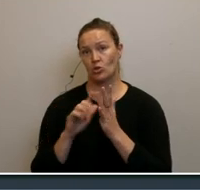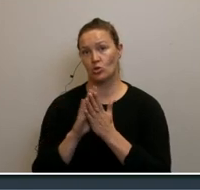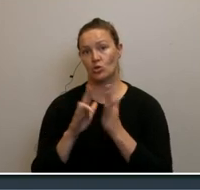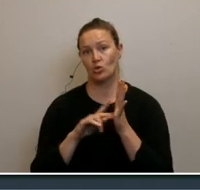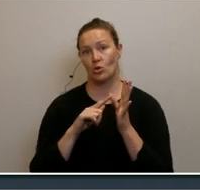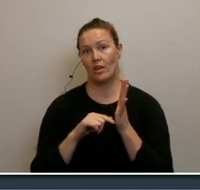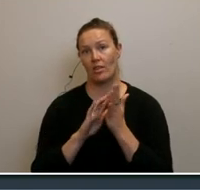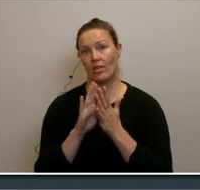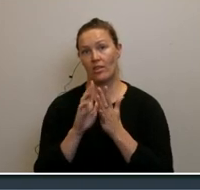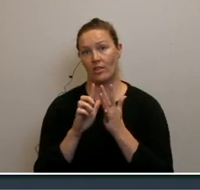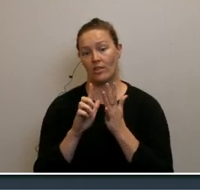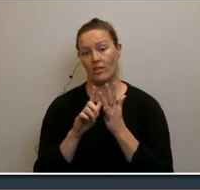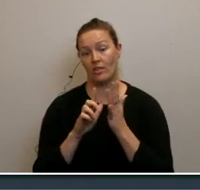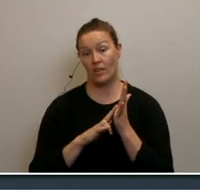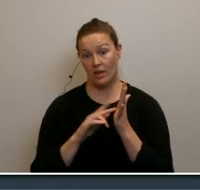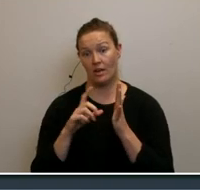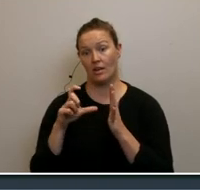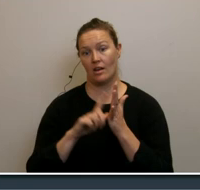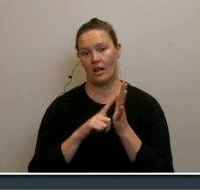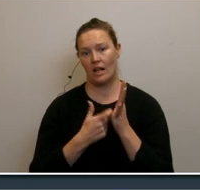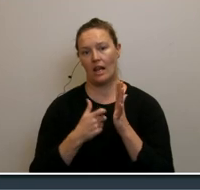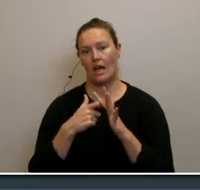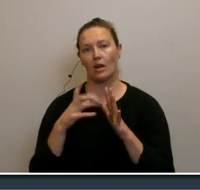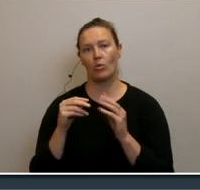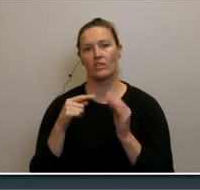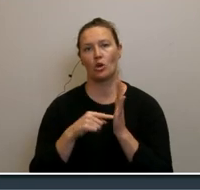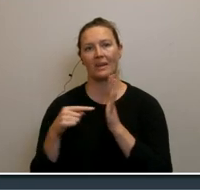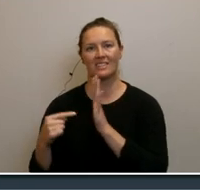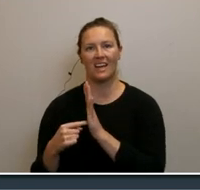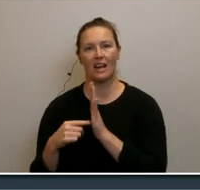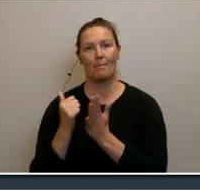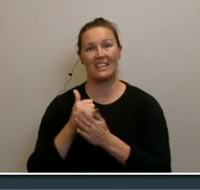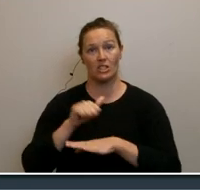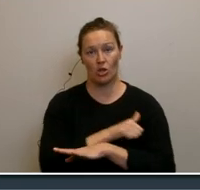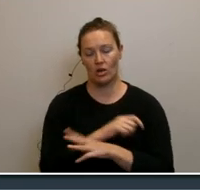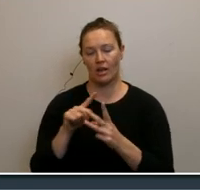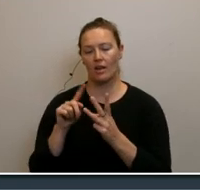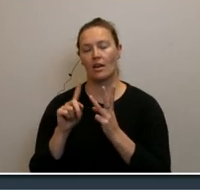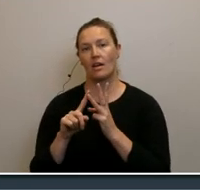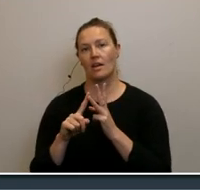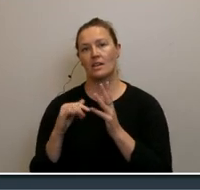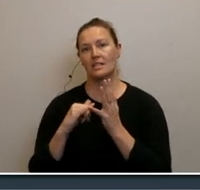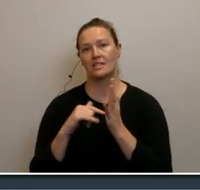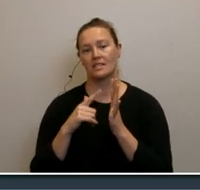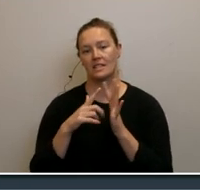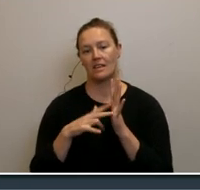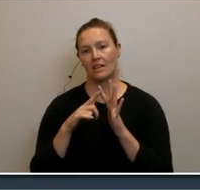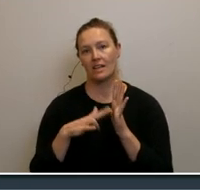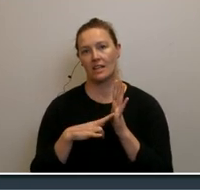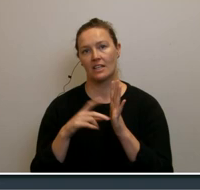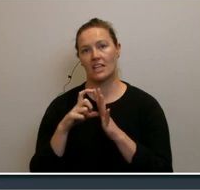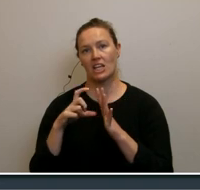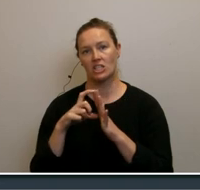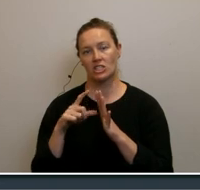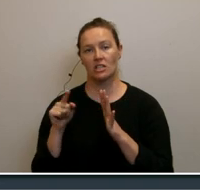Clark, who's with Tonkin Taylor, based in Tauranga, and also Stephen Daish, who's